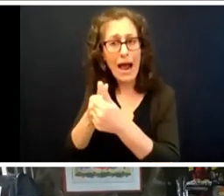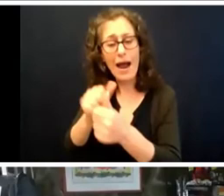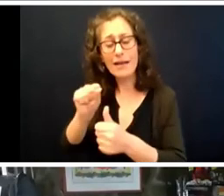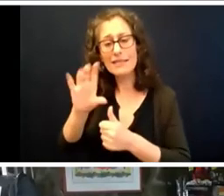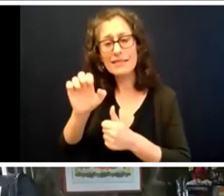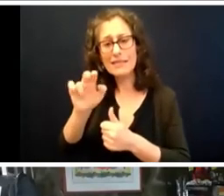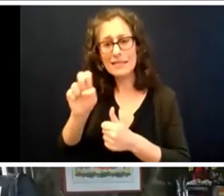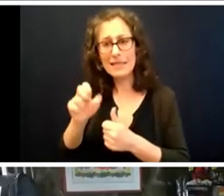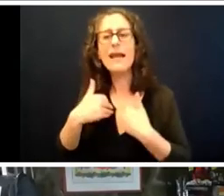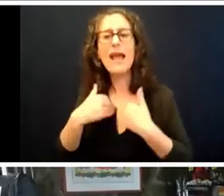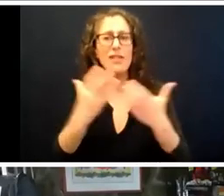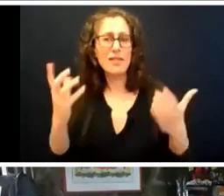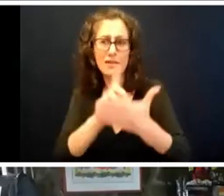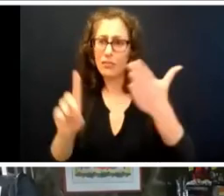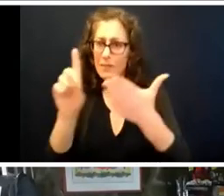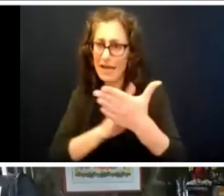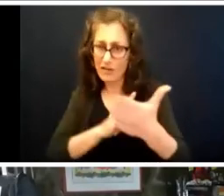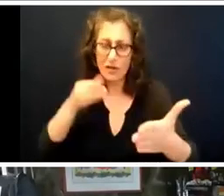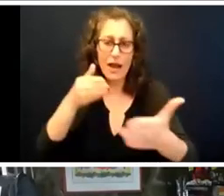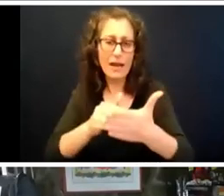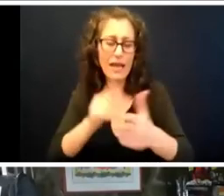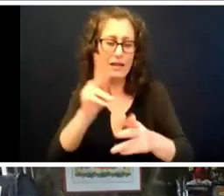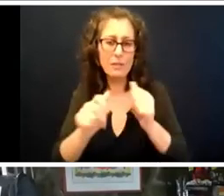discrimination against people with disabilities, thinking